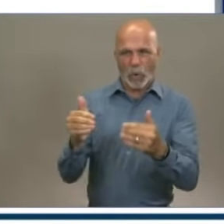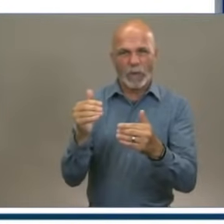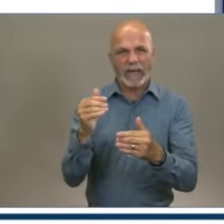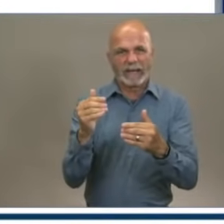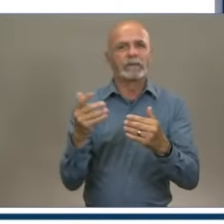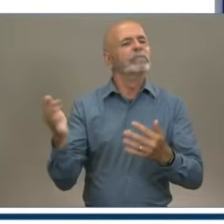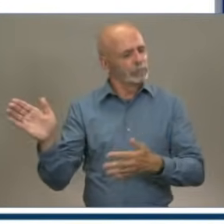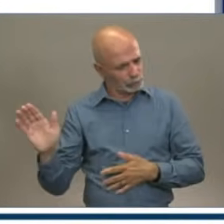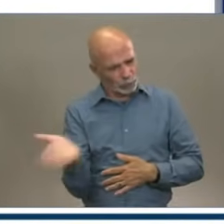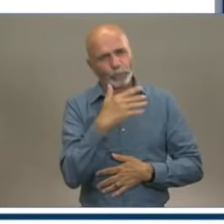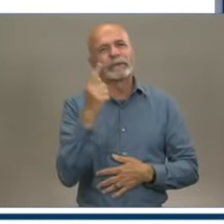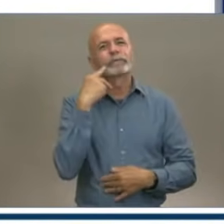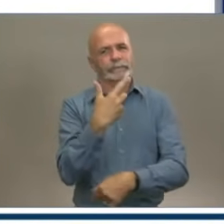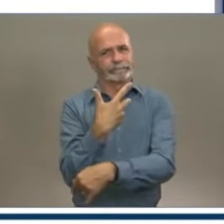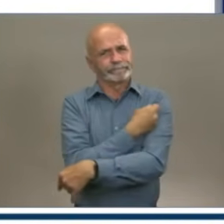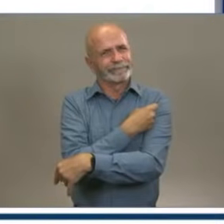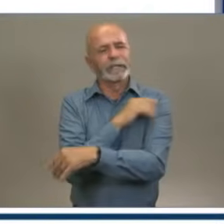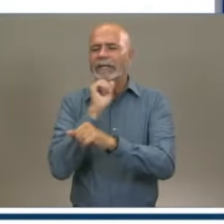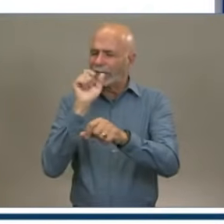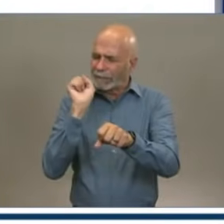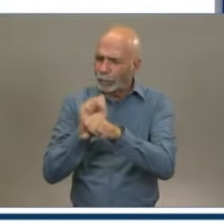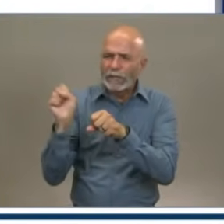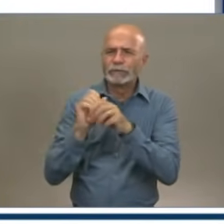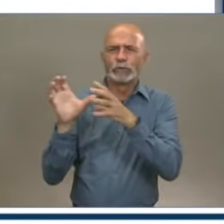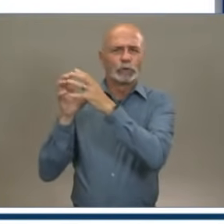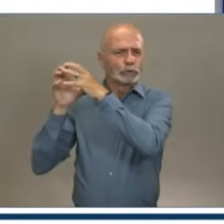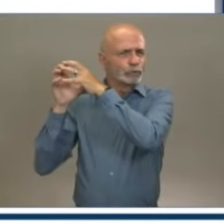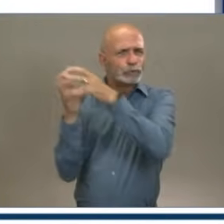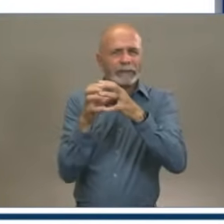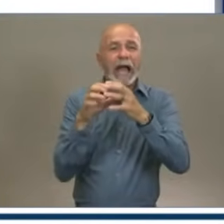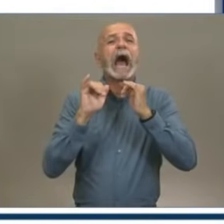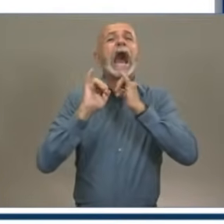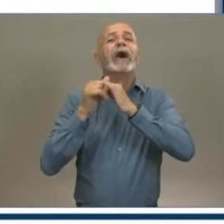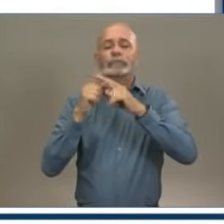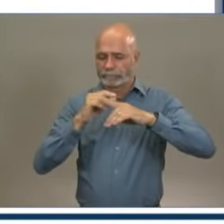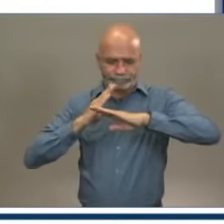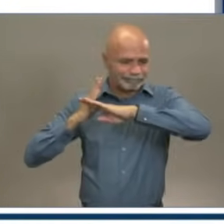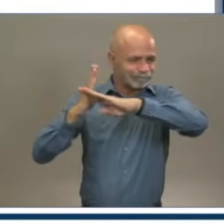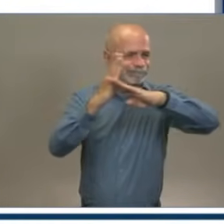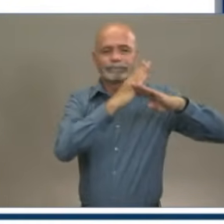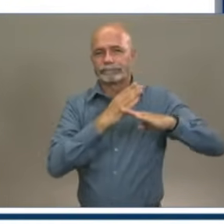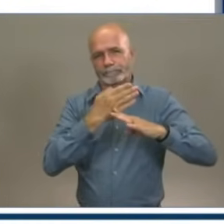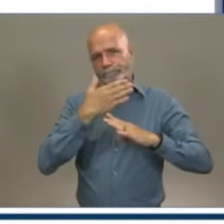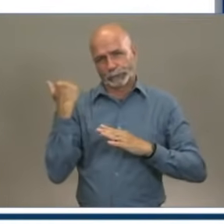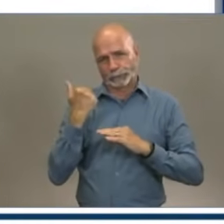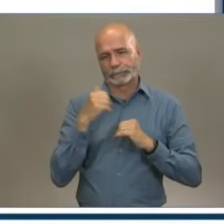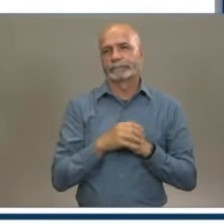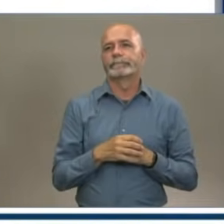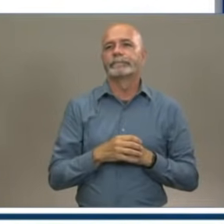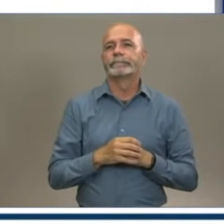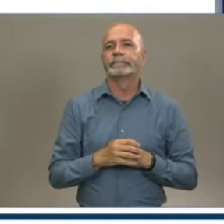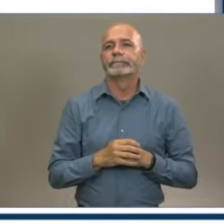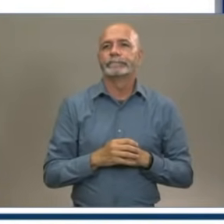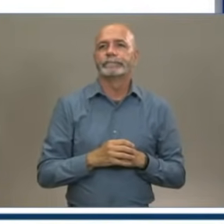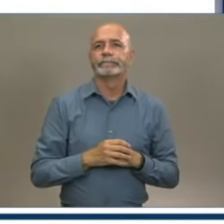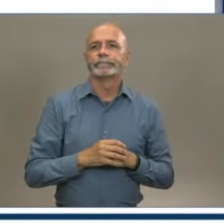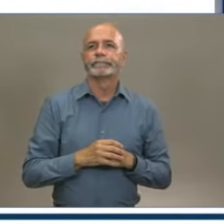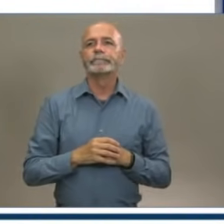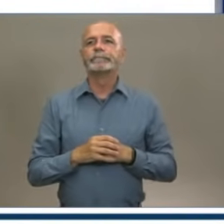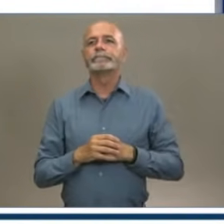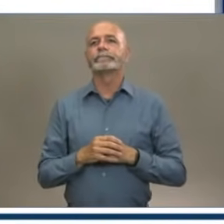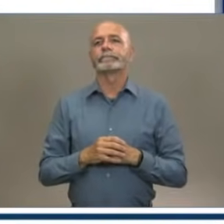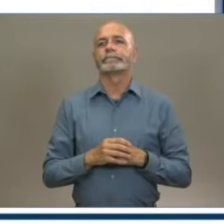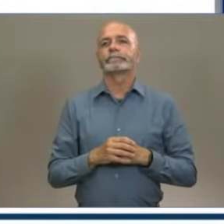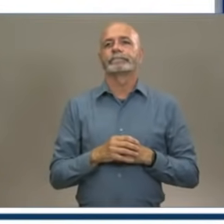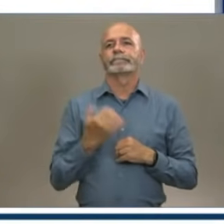together, and we have to do our part to protect ourselves and those around us. And before I hand it over to Dr. Strang, I wanted to take a moment to talk about